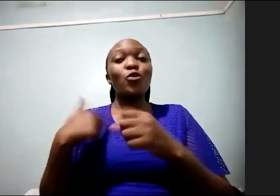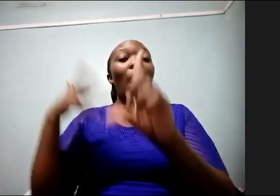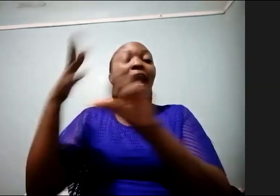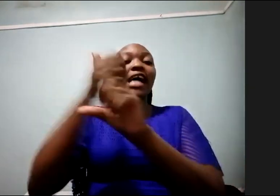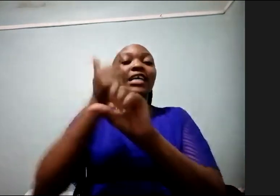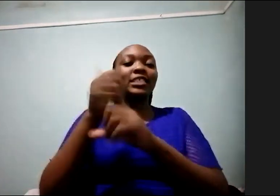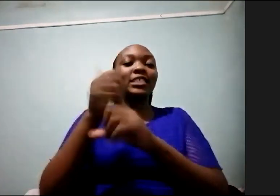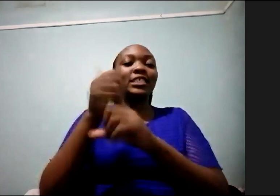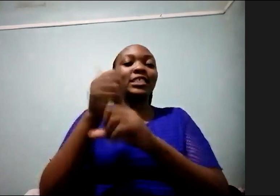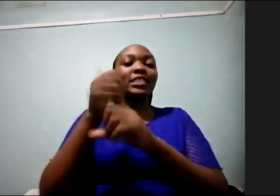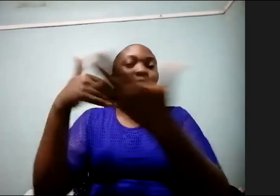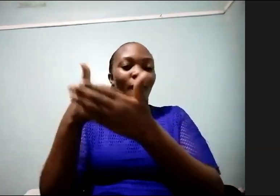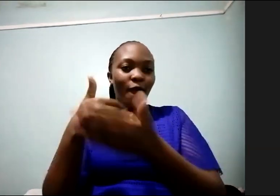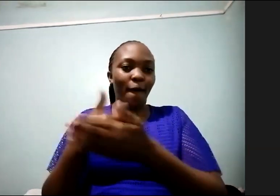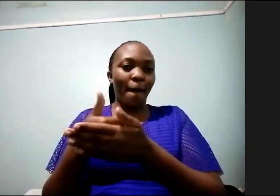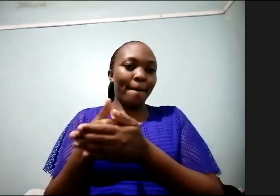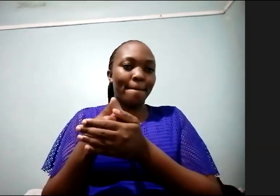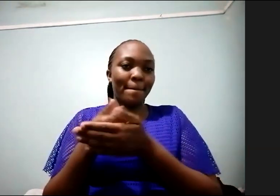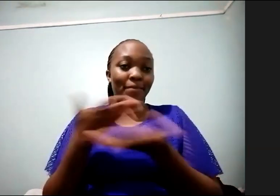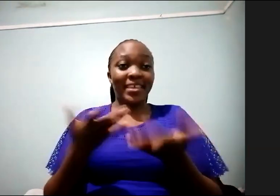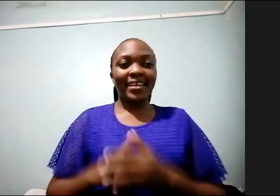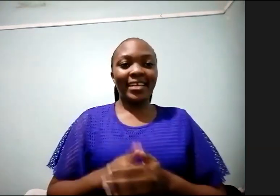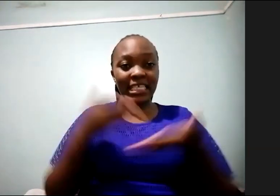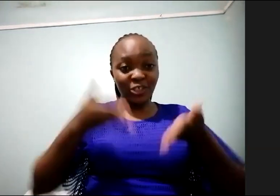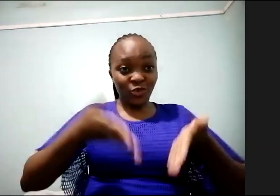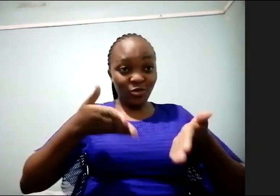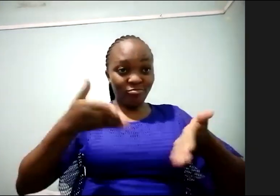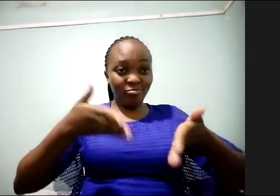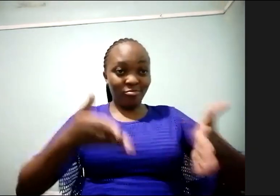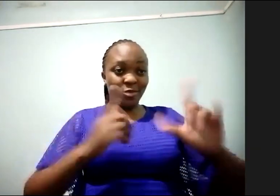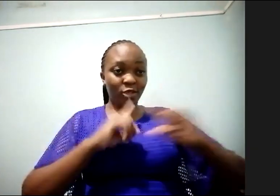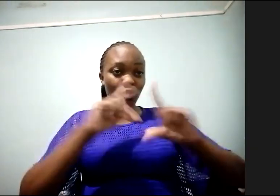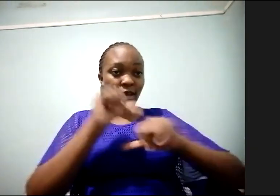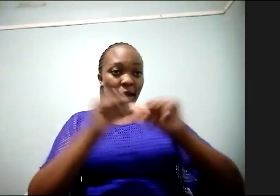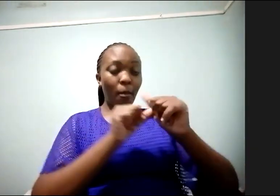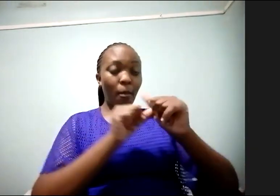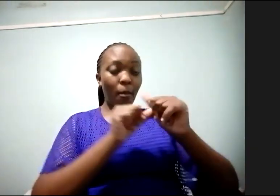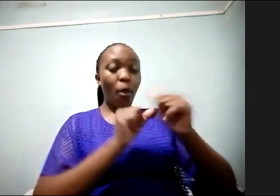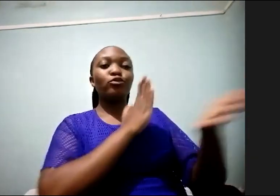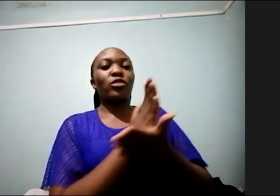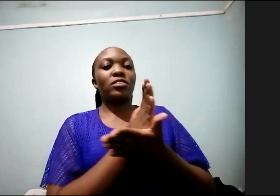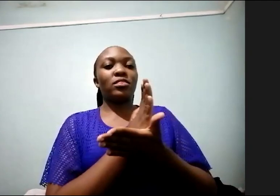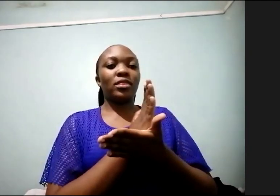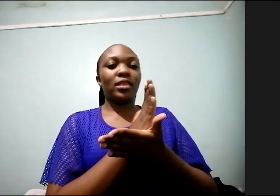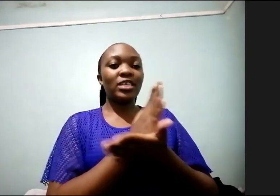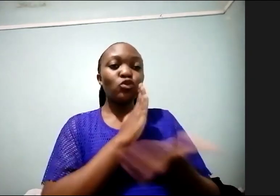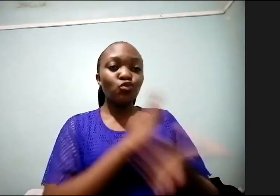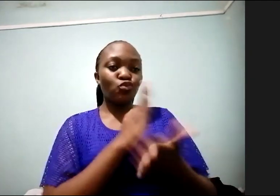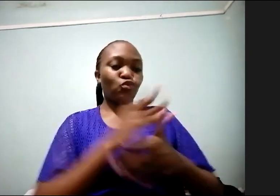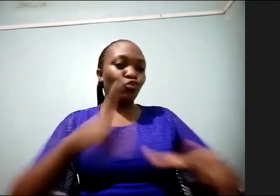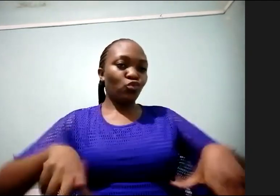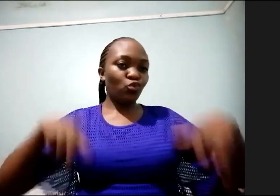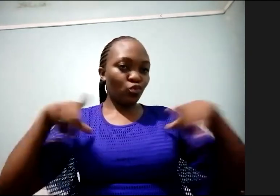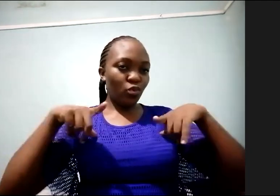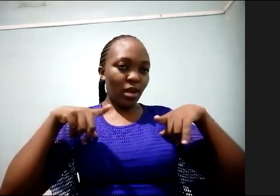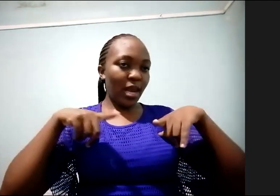now a reality show. It's no longer fiction. It's actually real life. We want to make